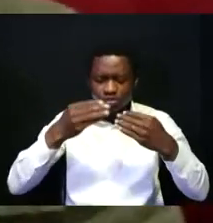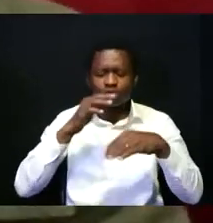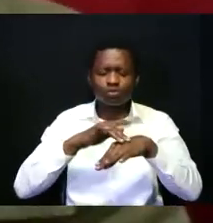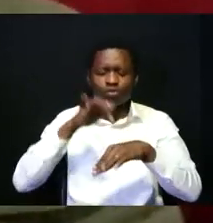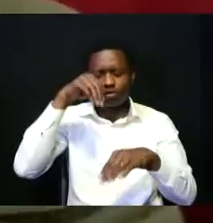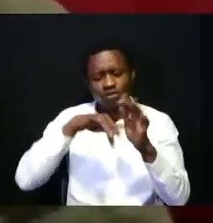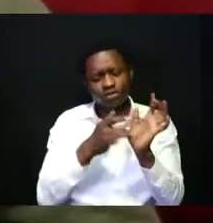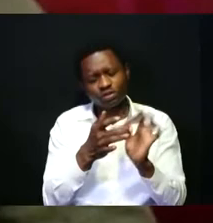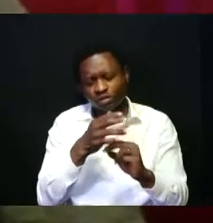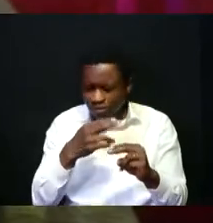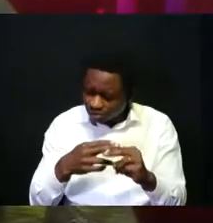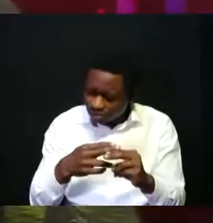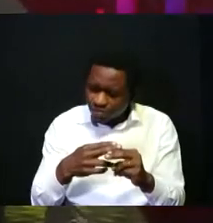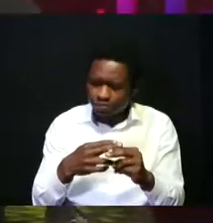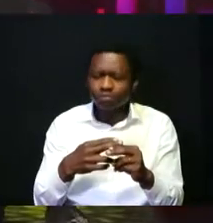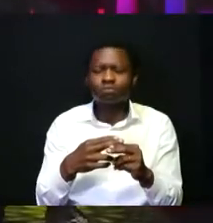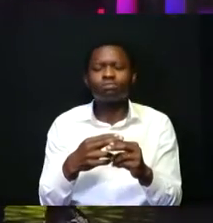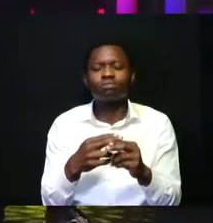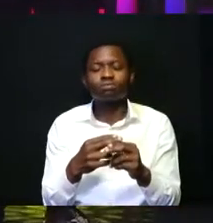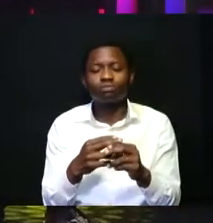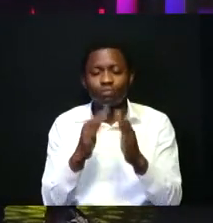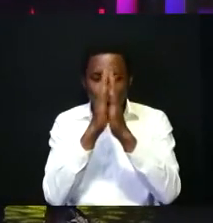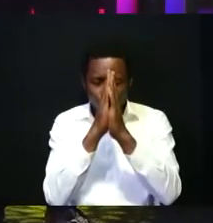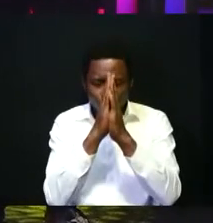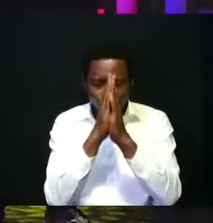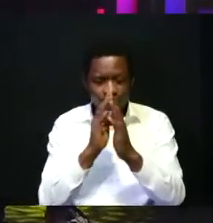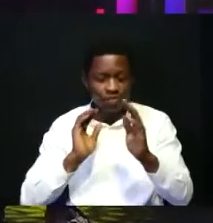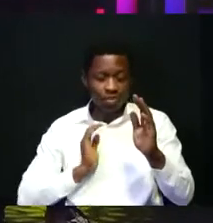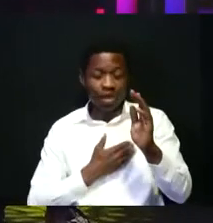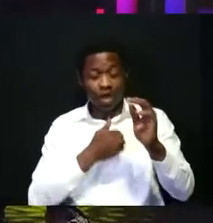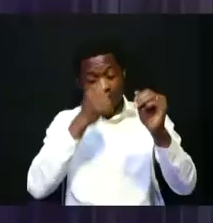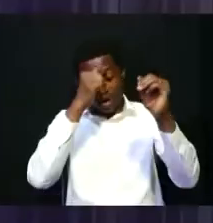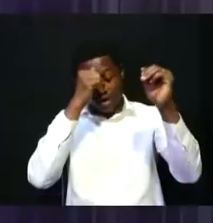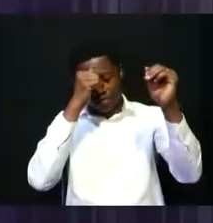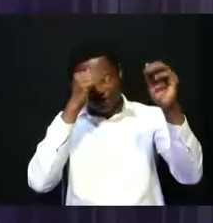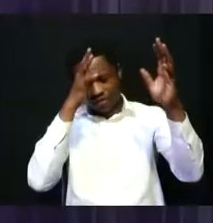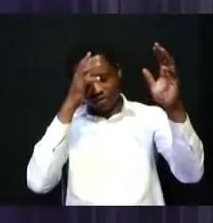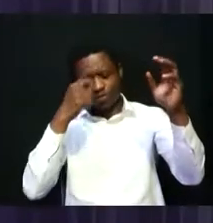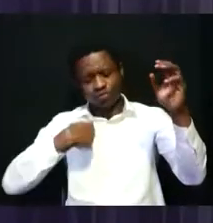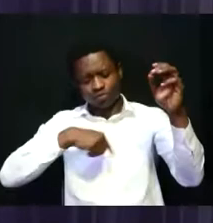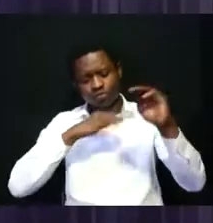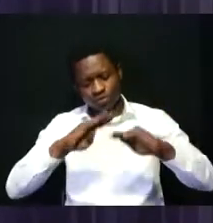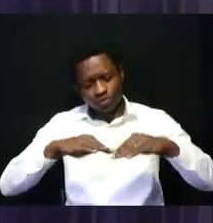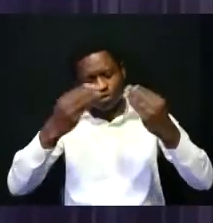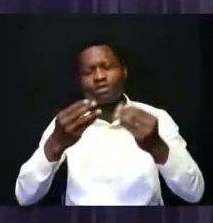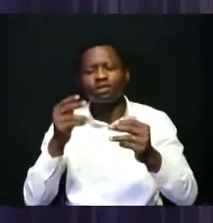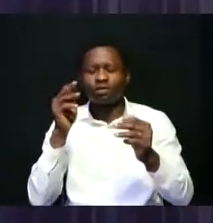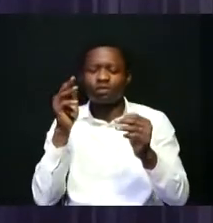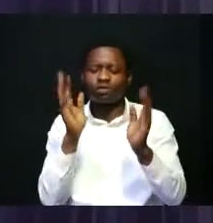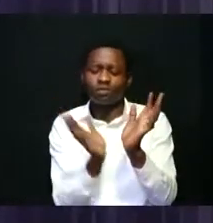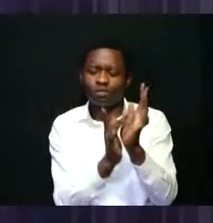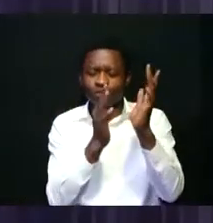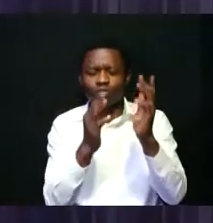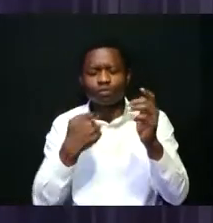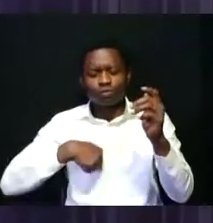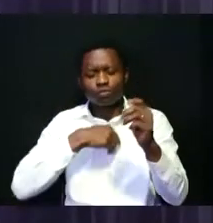in the mighty name of Jesus. Our Heavenly Father, tonight we give you praise. We bless your name that one more time you've gathered us at your